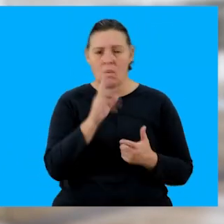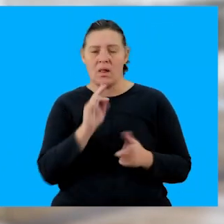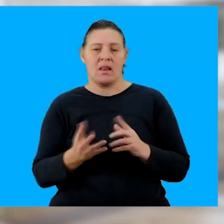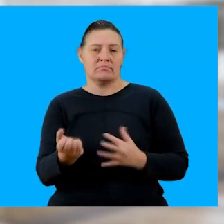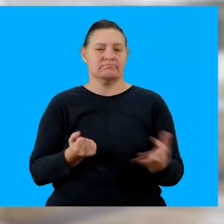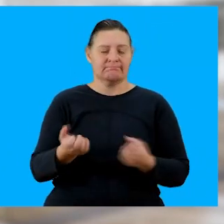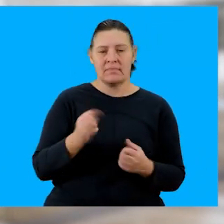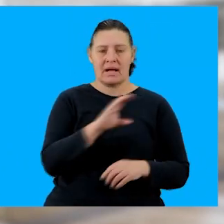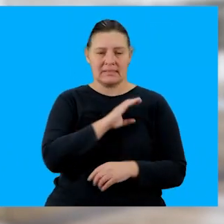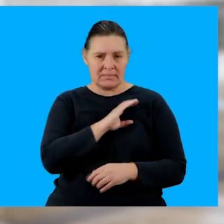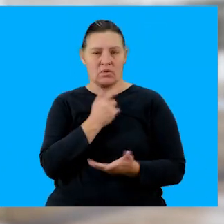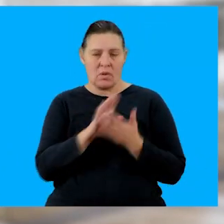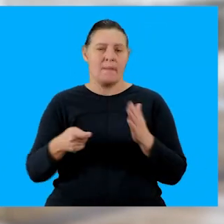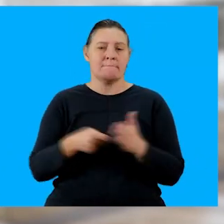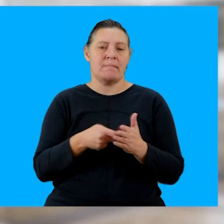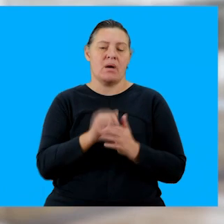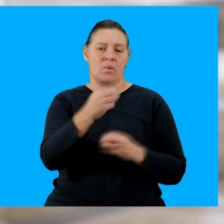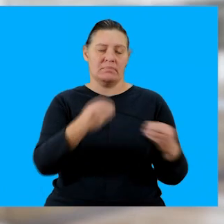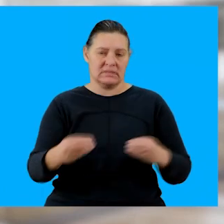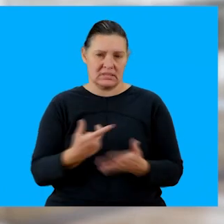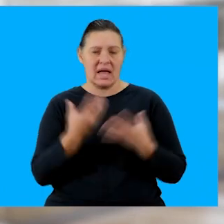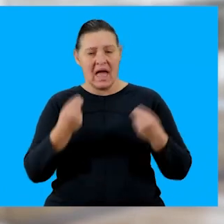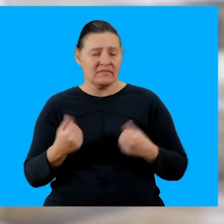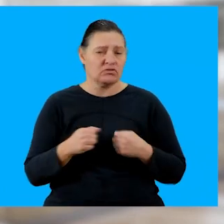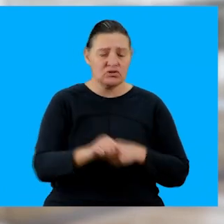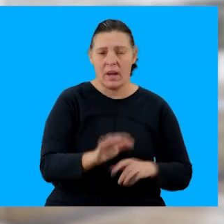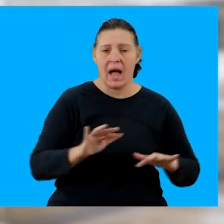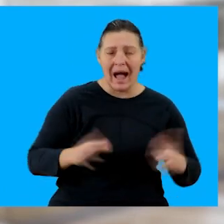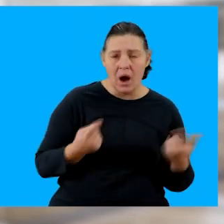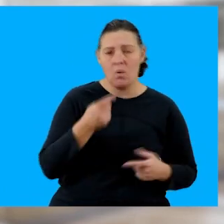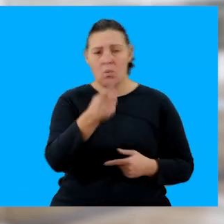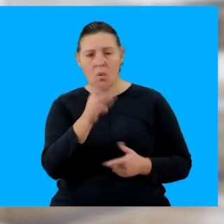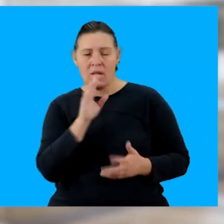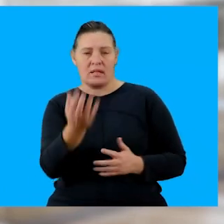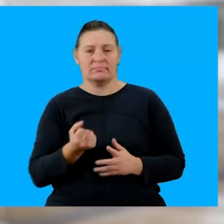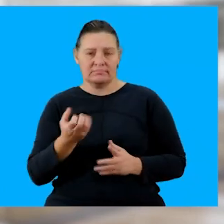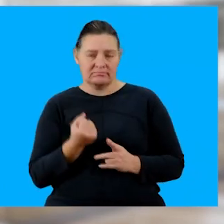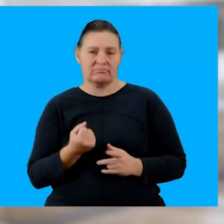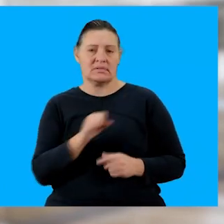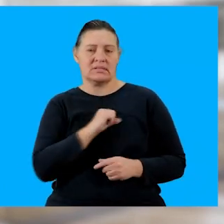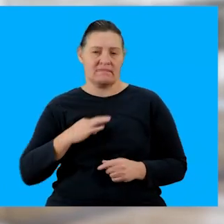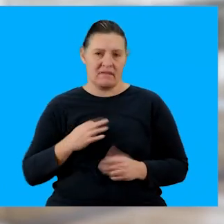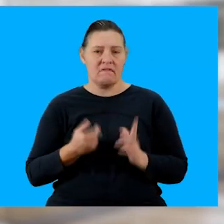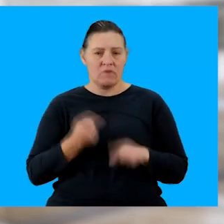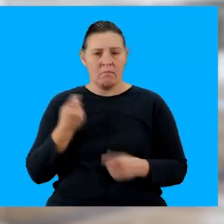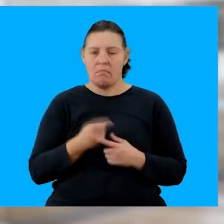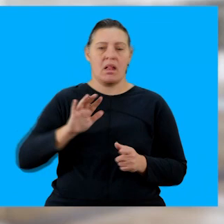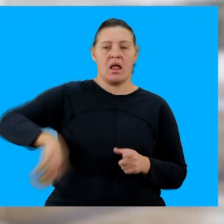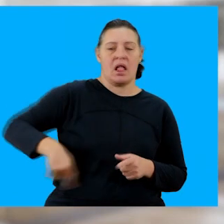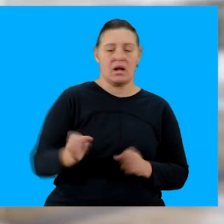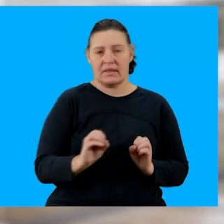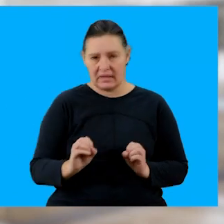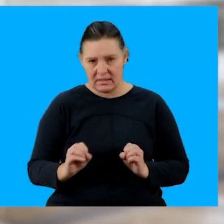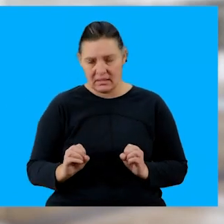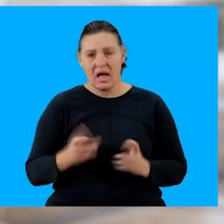you are going to attract customers to come and buy in your business. Have a strategy on how you are going to retain the employees from not